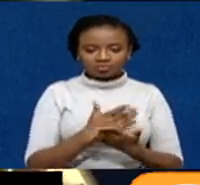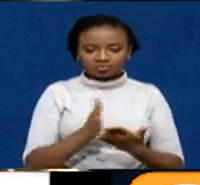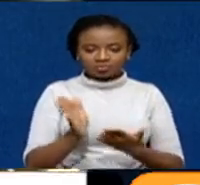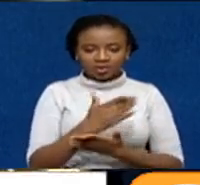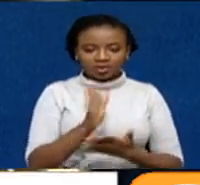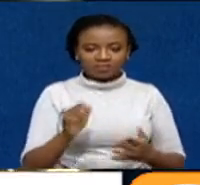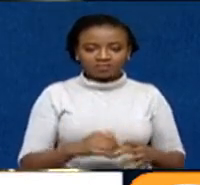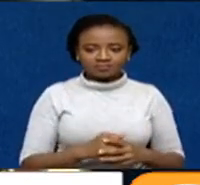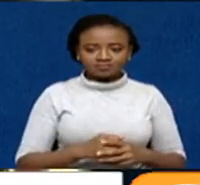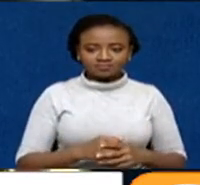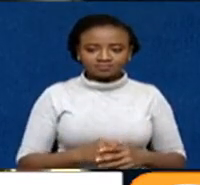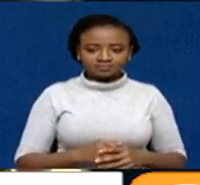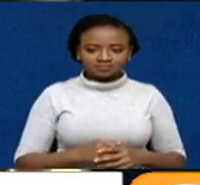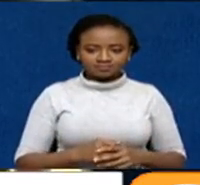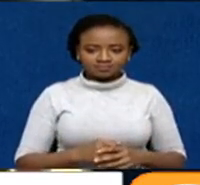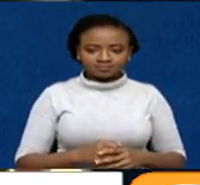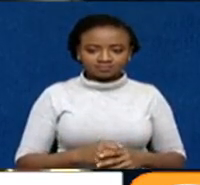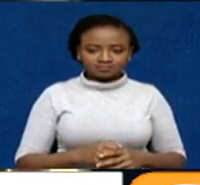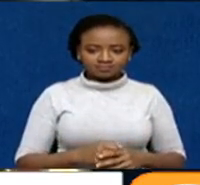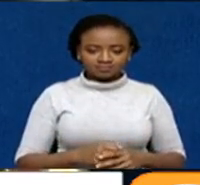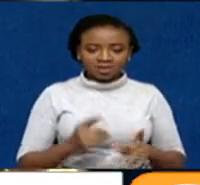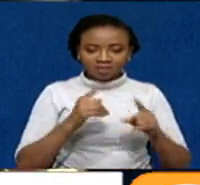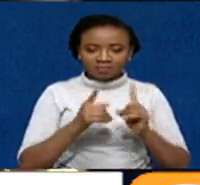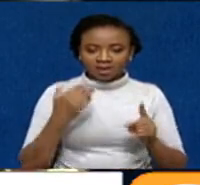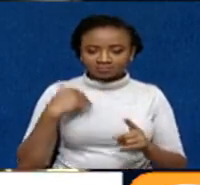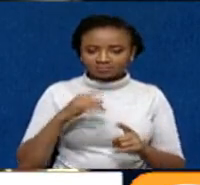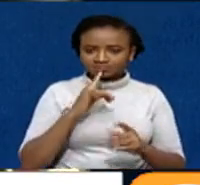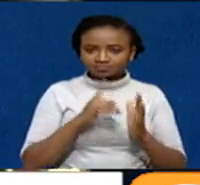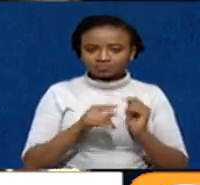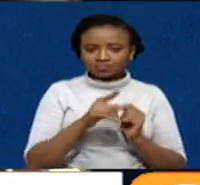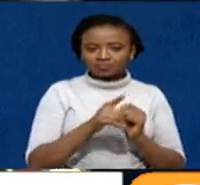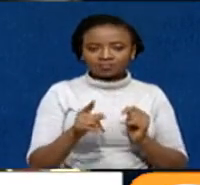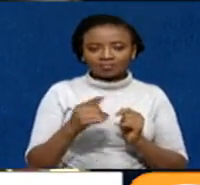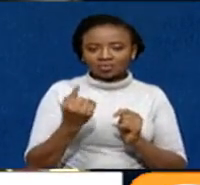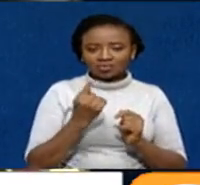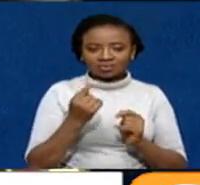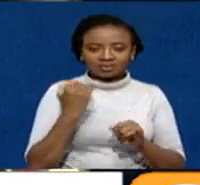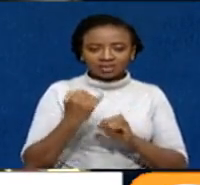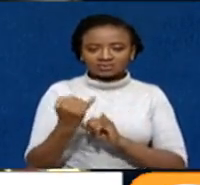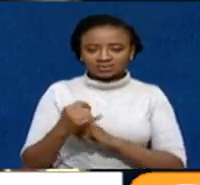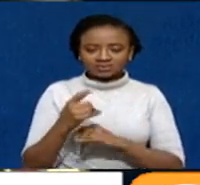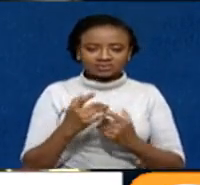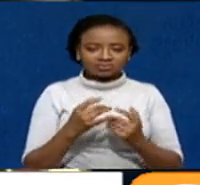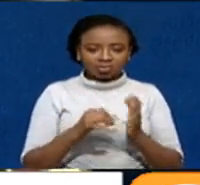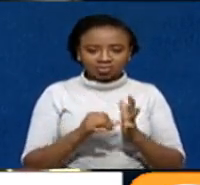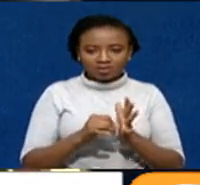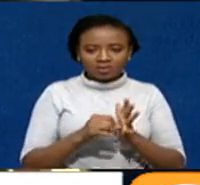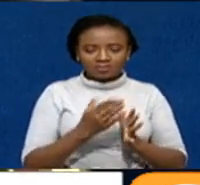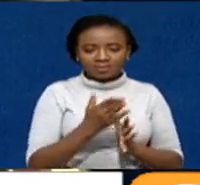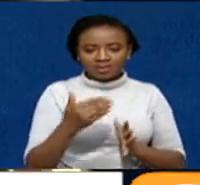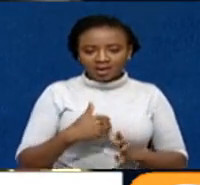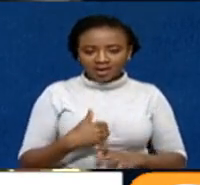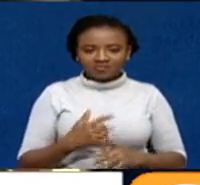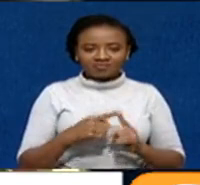bandits. Ile I can just say for now is that those are just the last kicks of a dying horse. They are living.